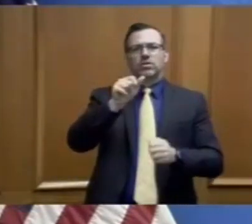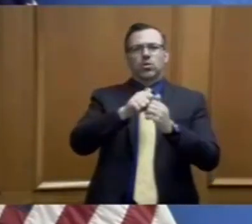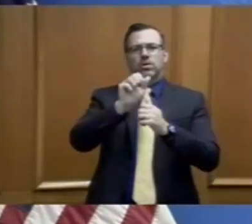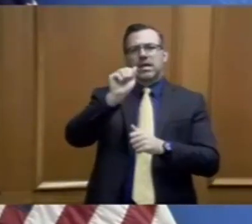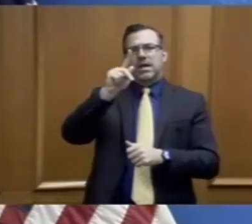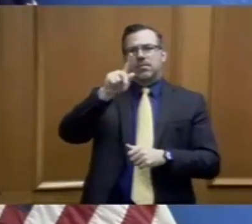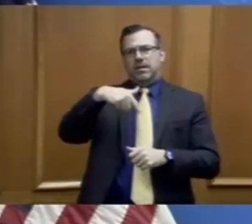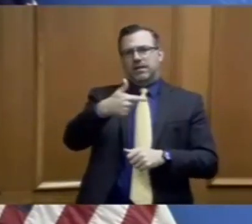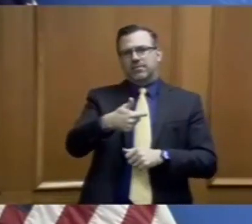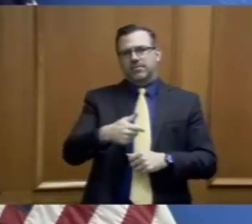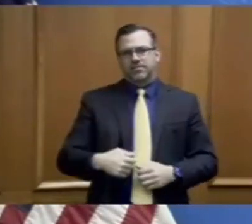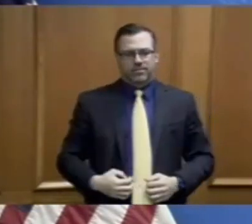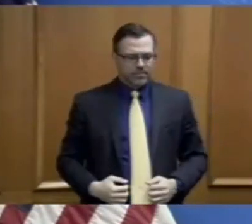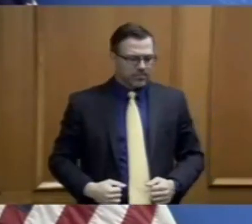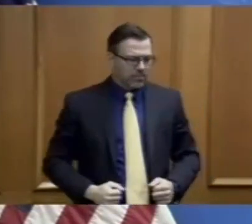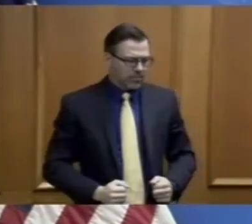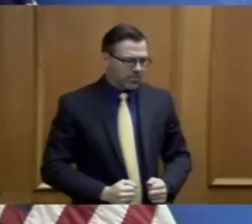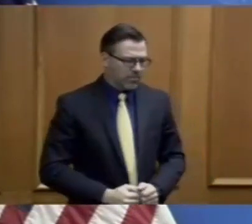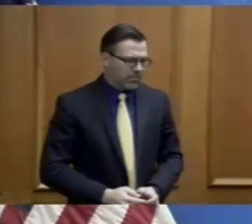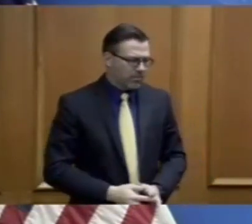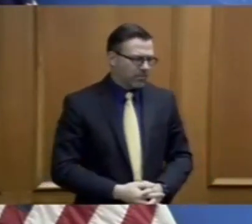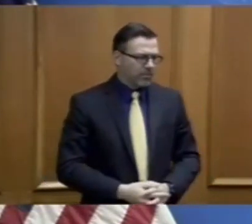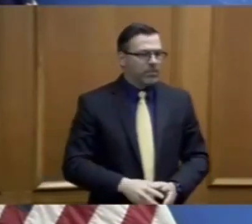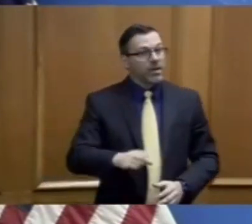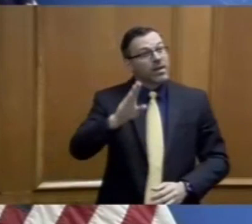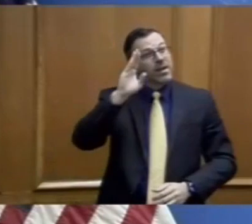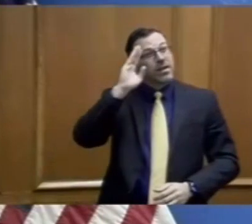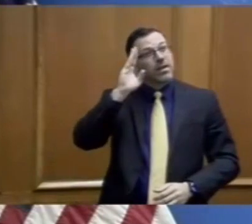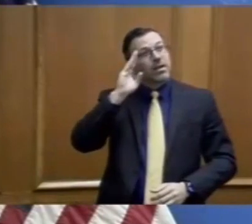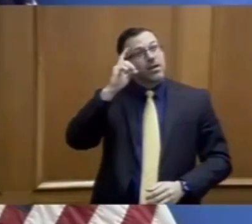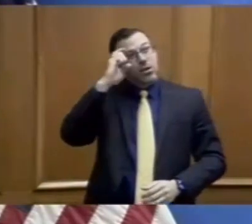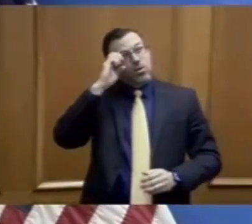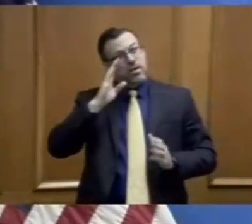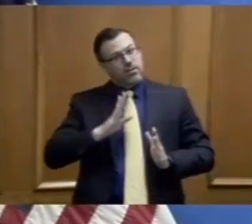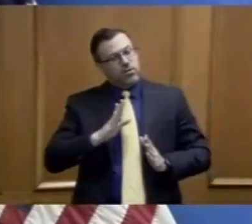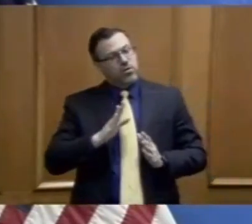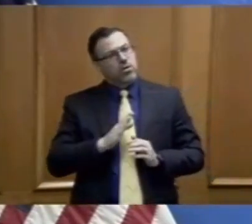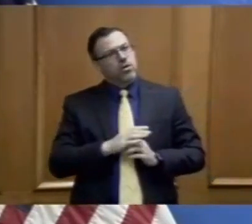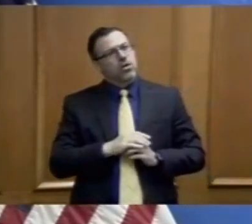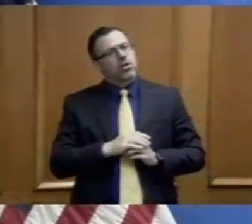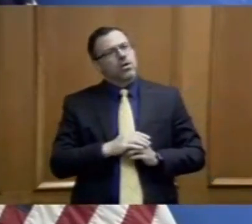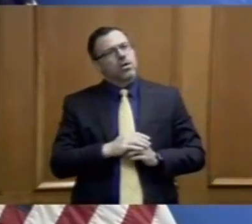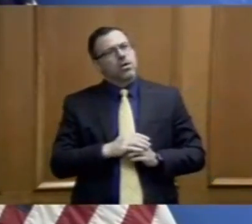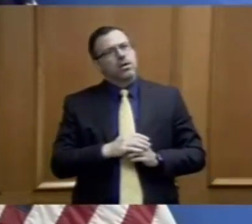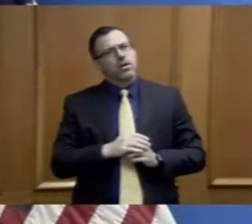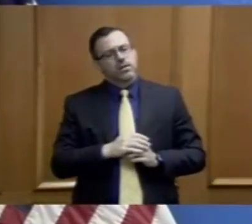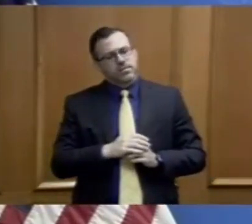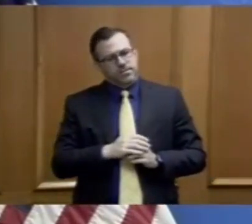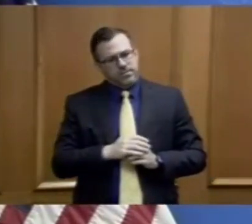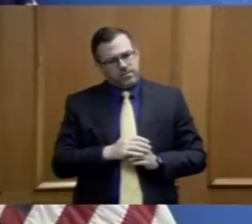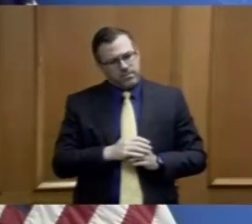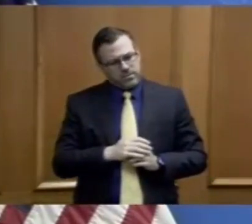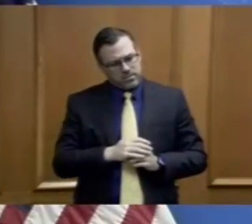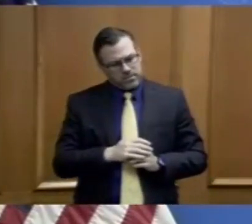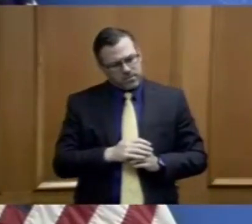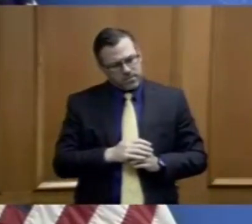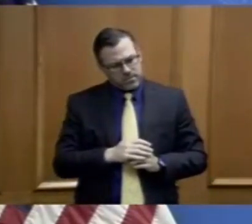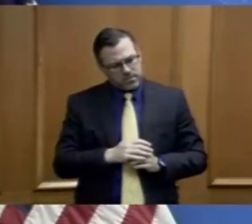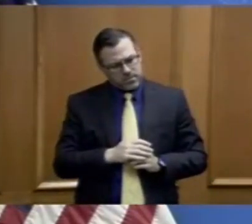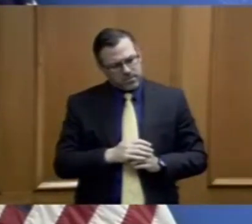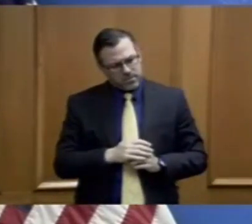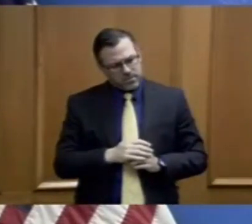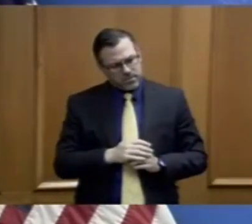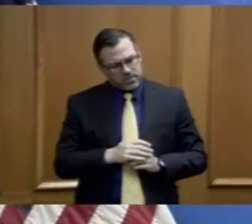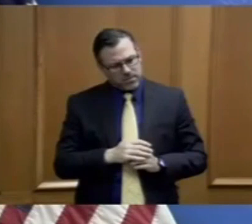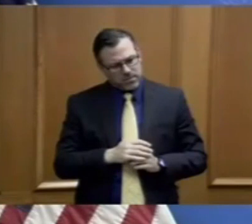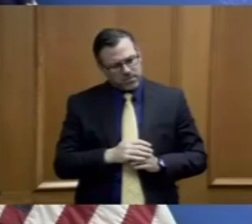your line is open. Hi, Governor. Thank you. So I guess my question is, how are these